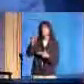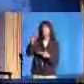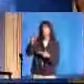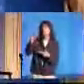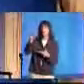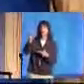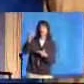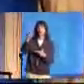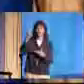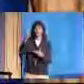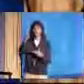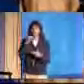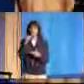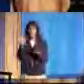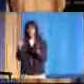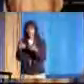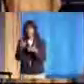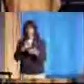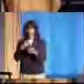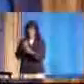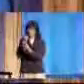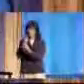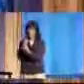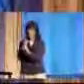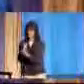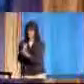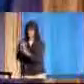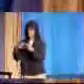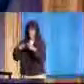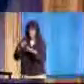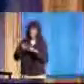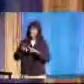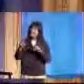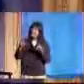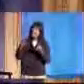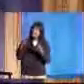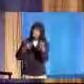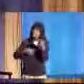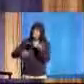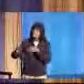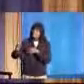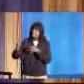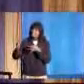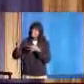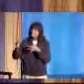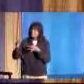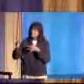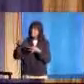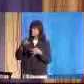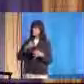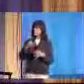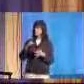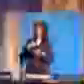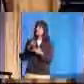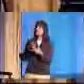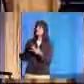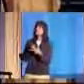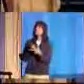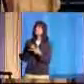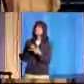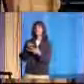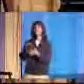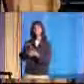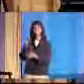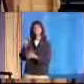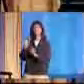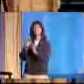be focused on your particular problem. You know, I'm going to meditate on this problem. Instead, it's as if you address Spirit, like